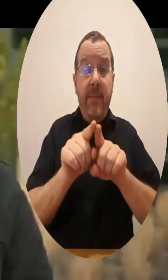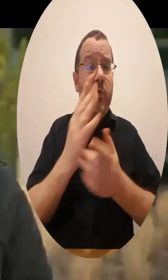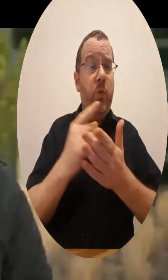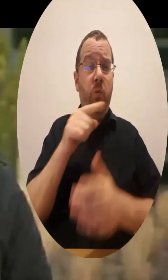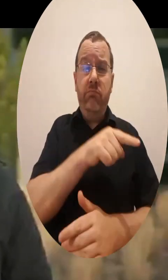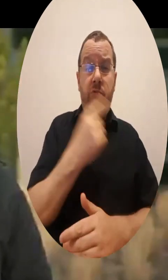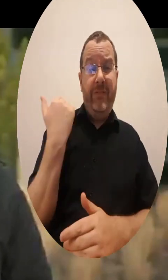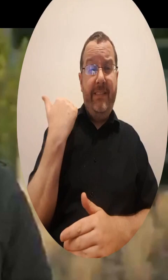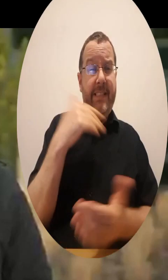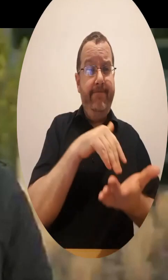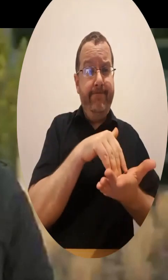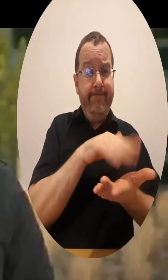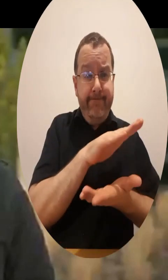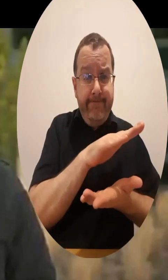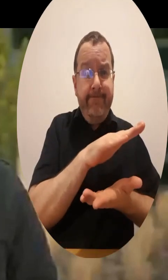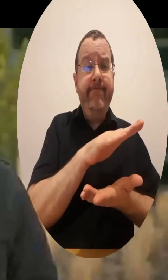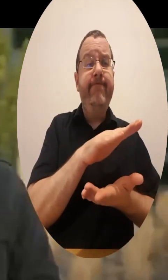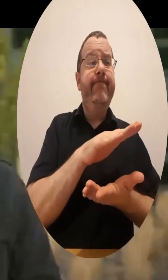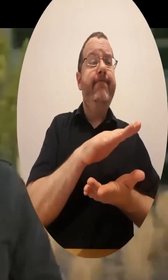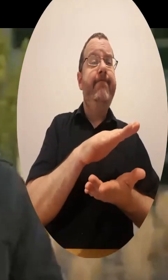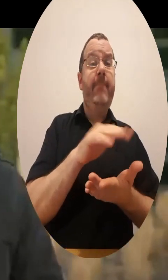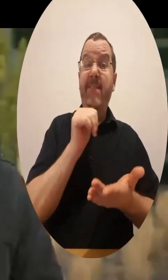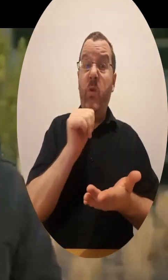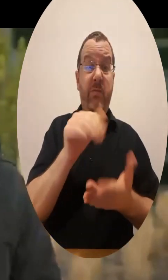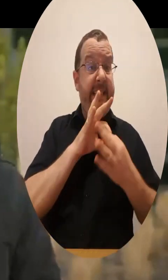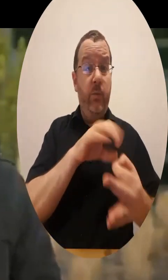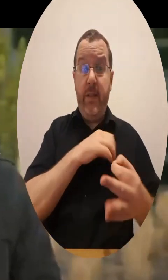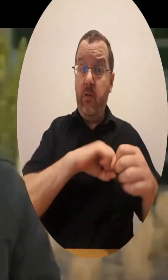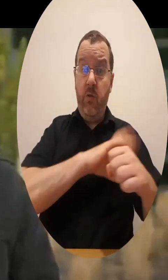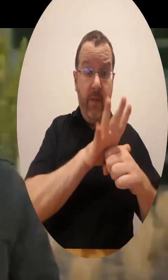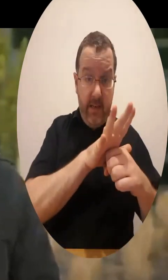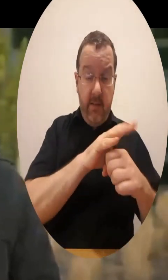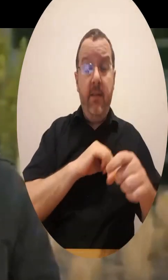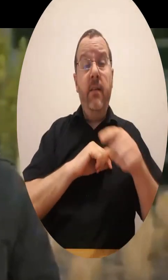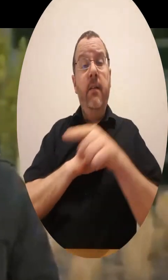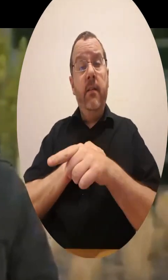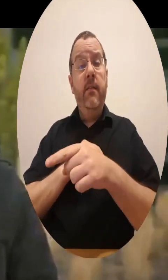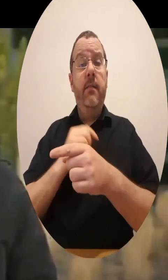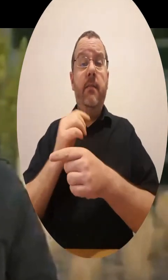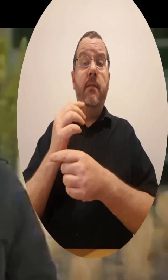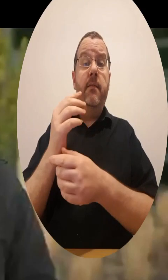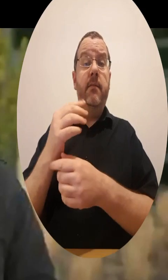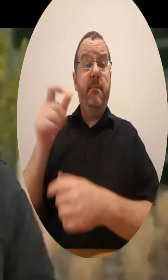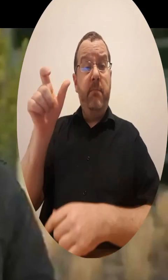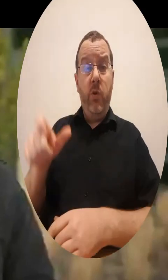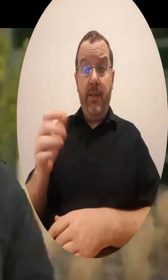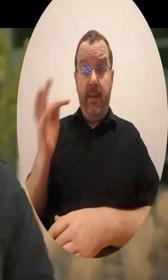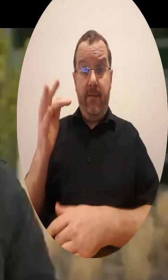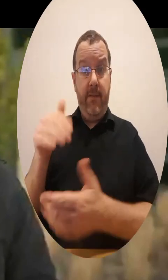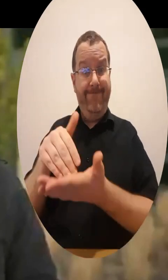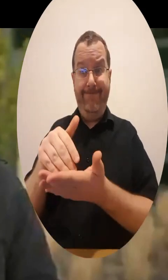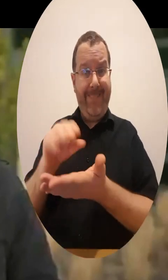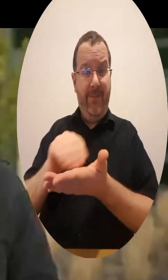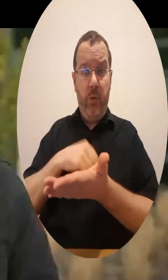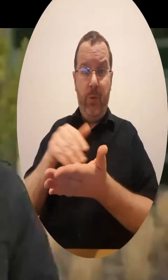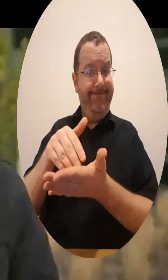applies between someone who was laid off up to recently and somebody who is now part of